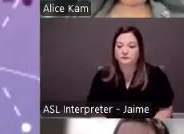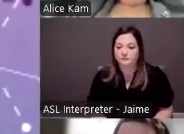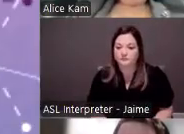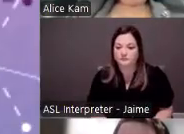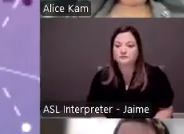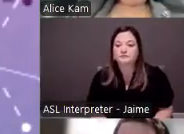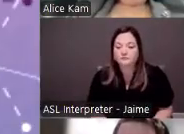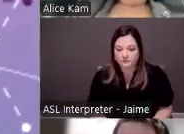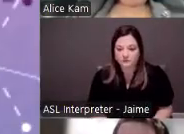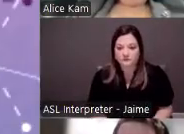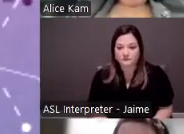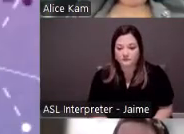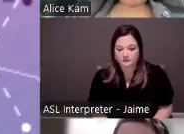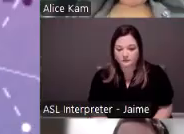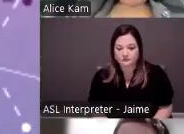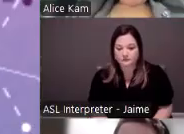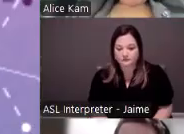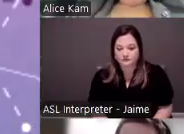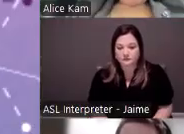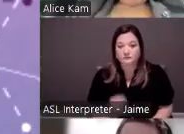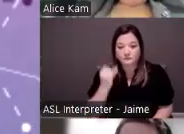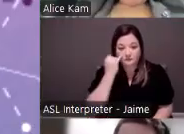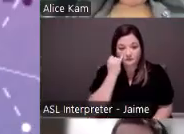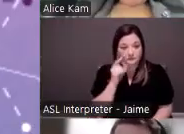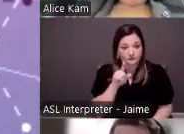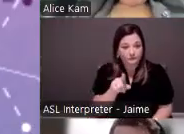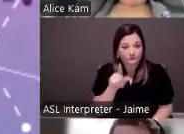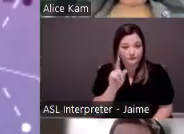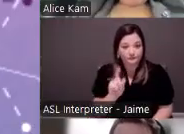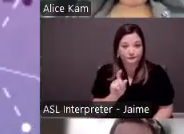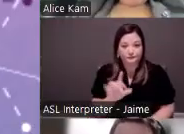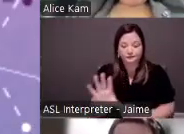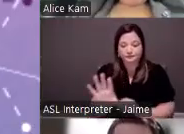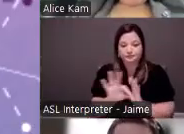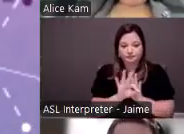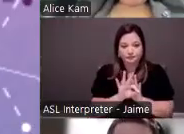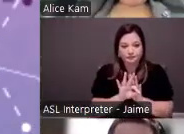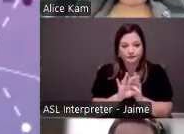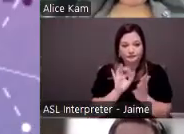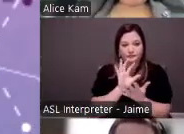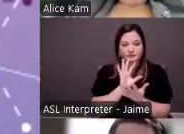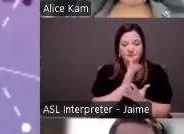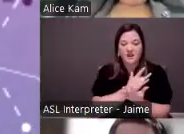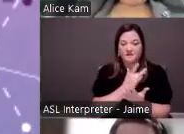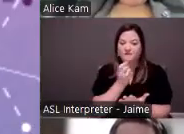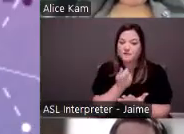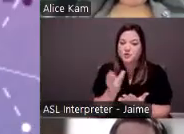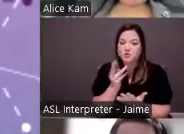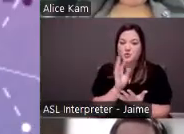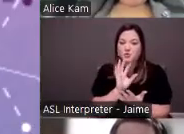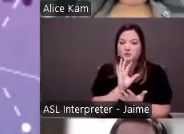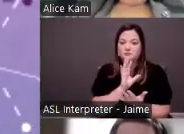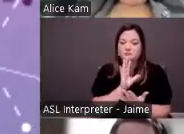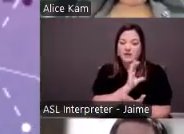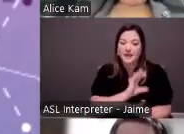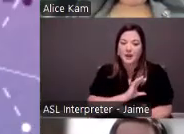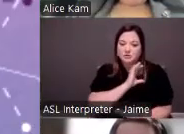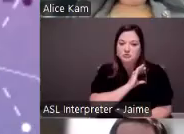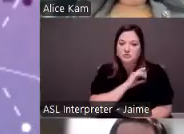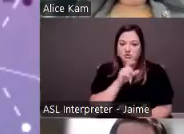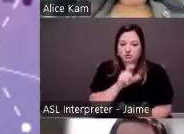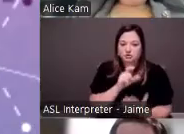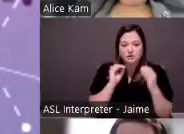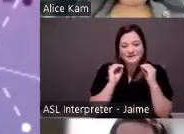to choose a few characteristics that you think should be taught in medical schools and medical education for what